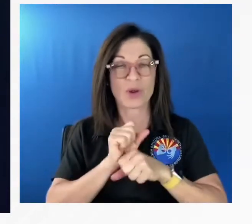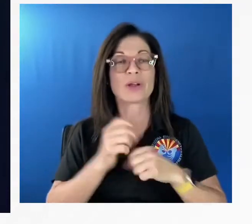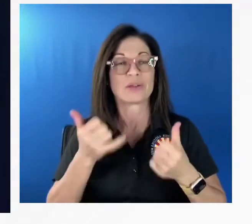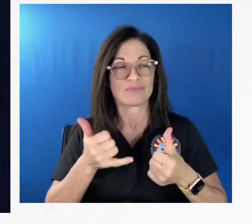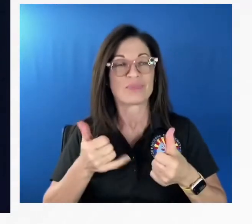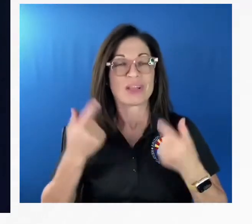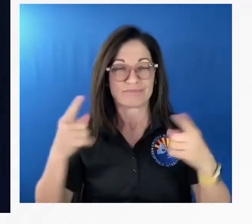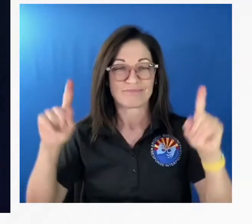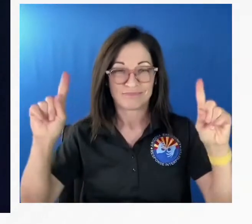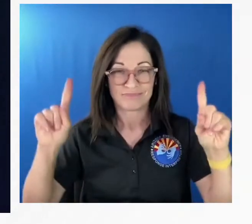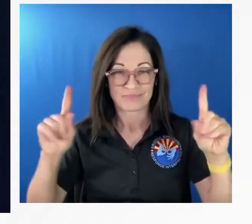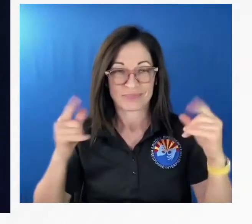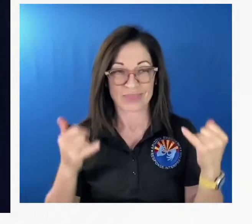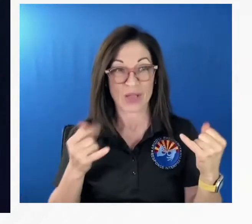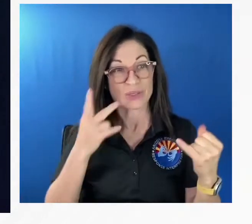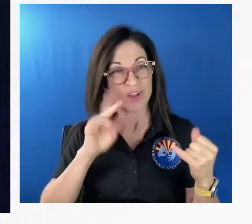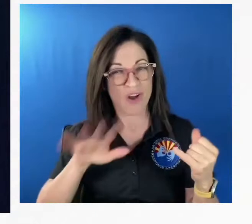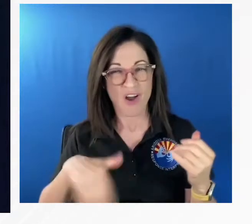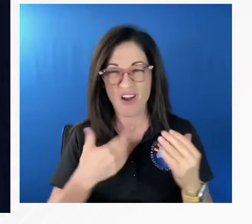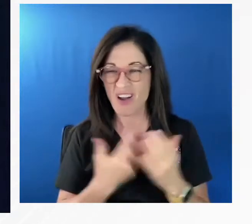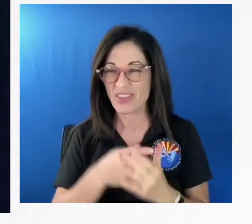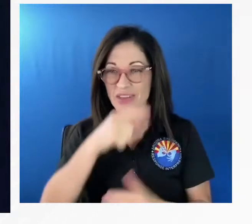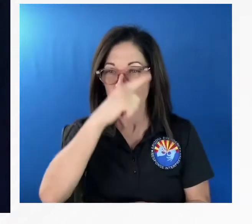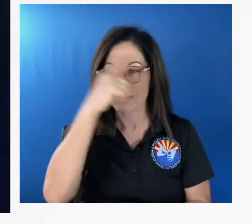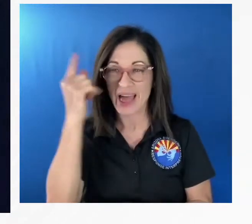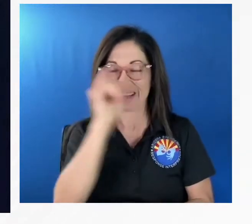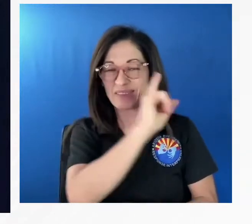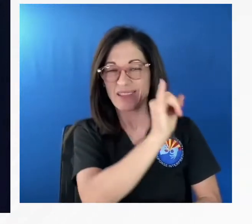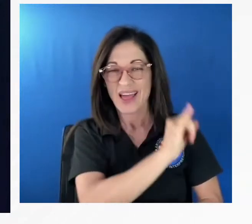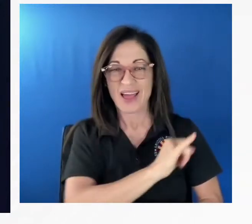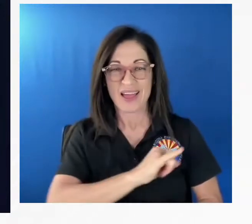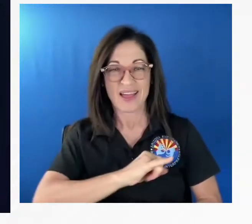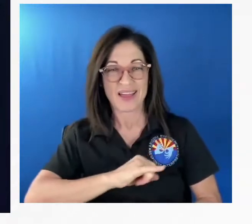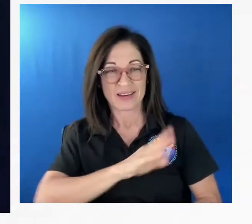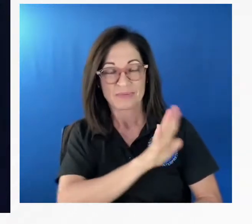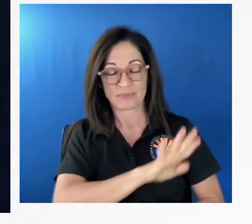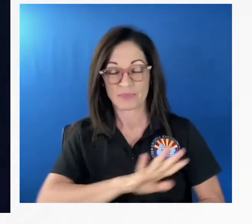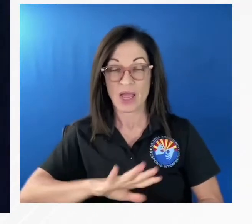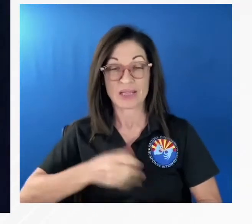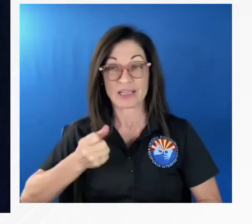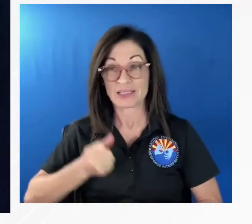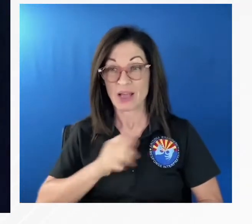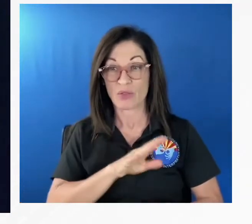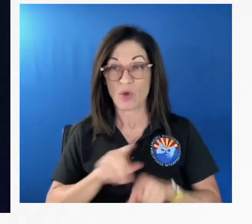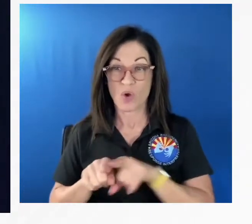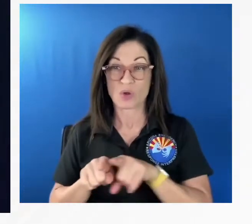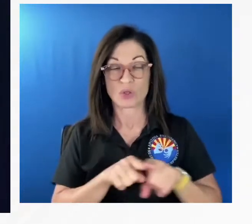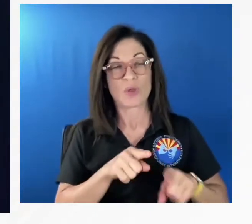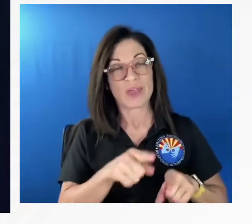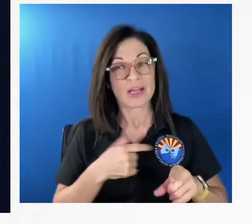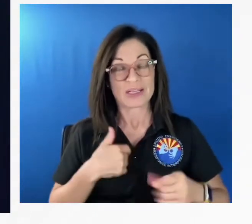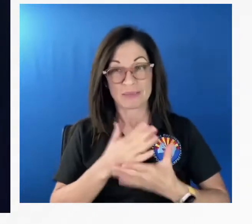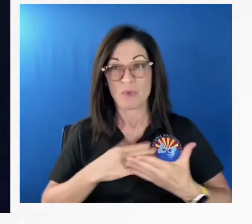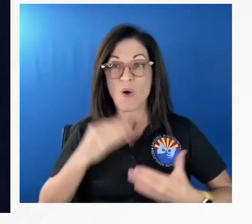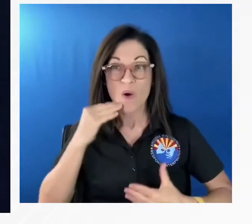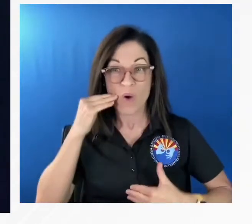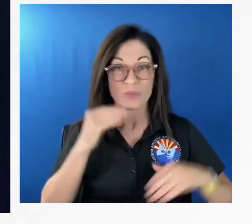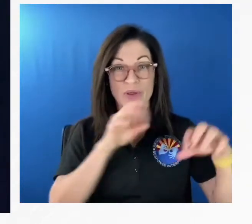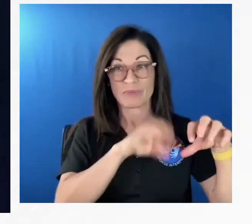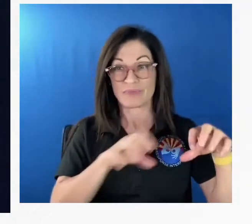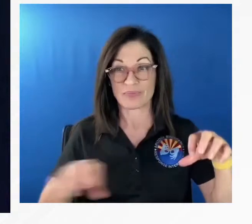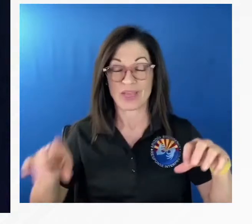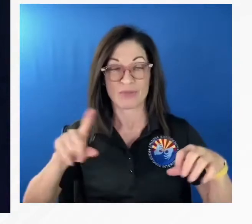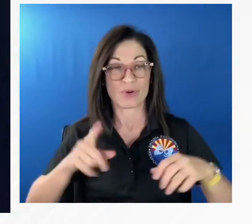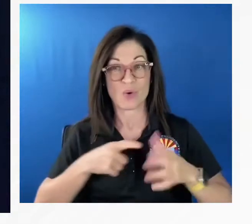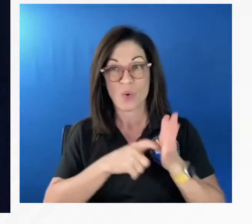notice all this black here. Same thing along the south, where we had homes that needed protection on the south. That's